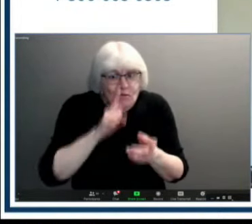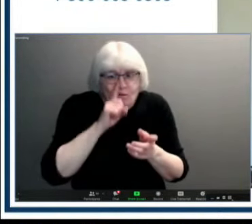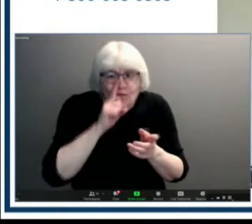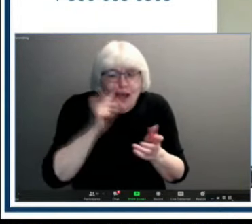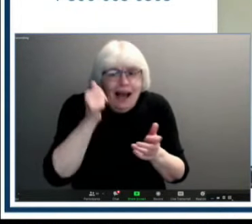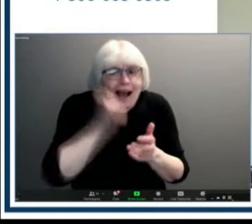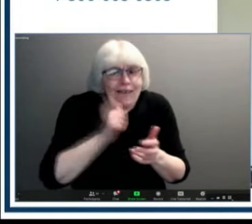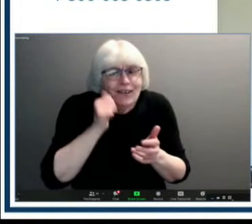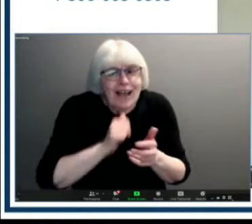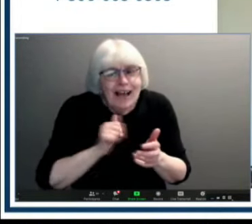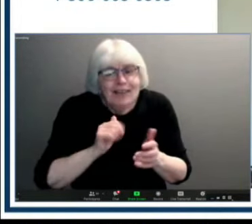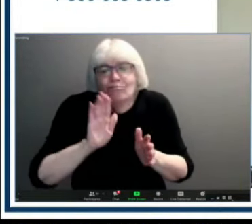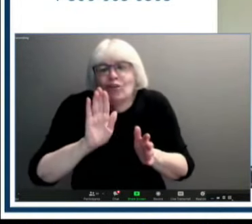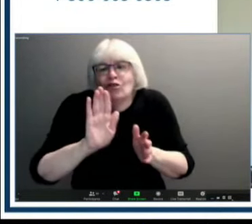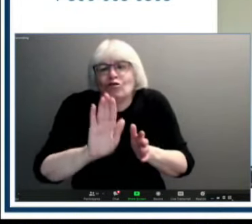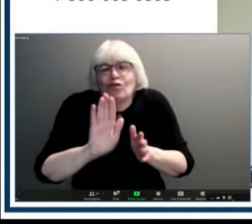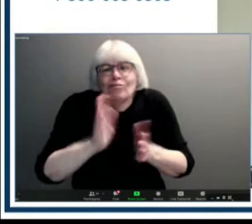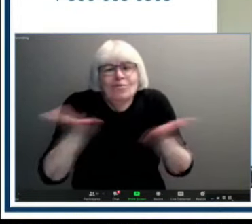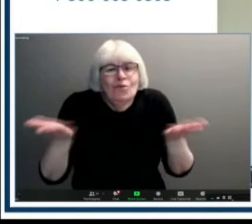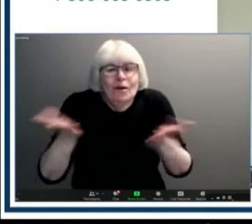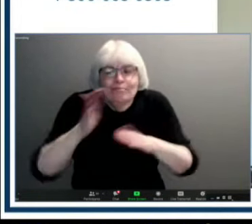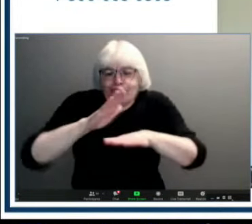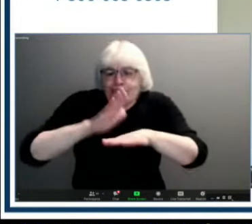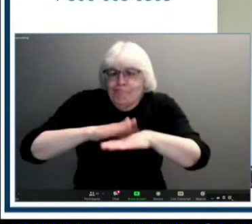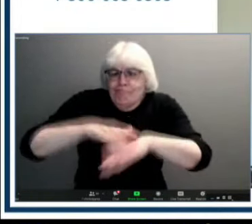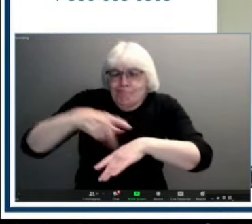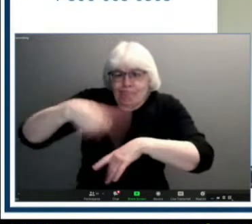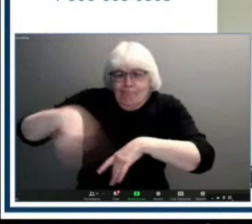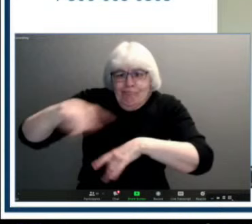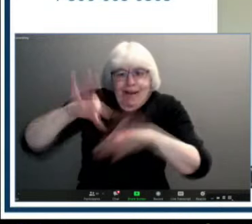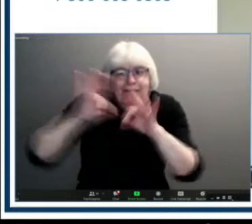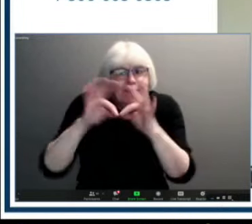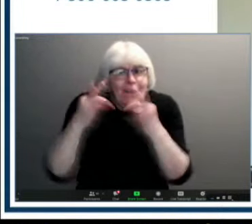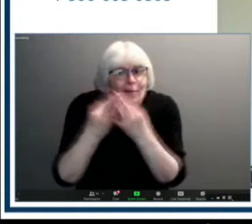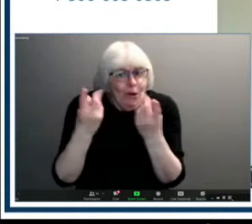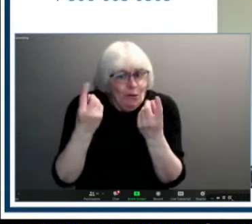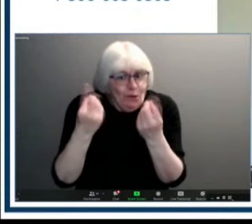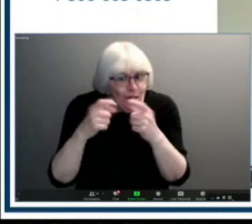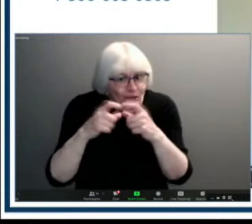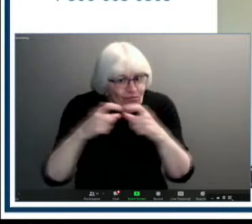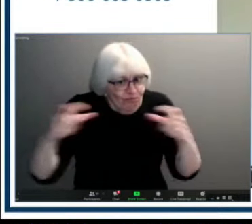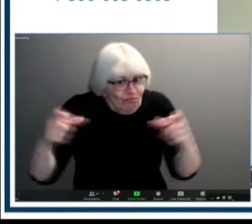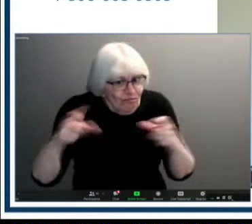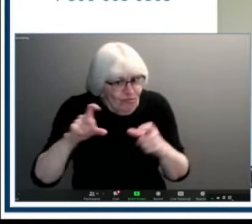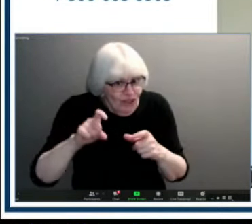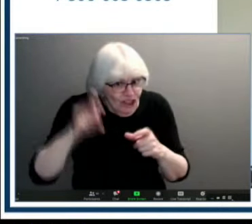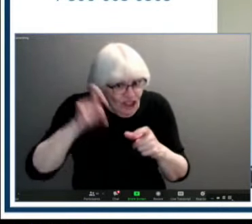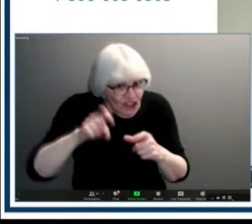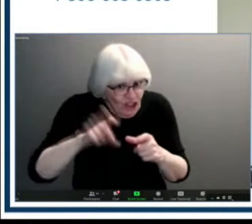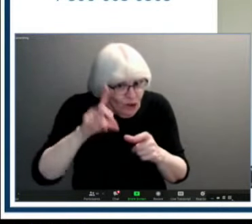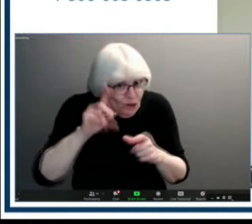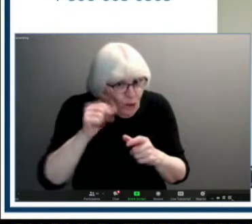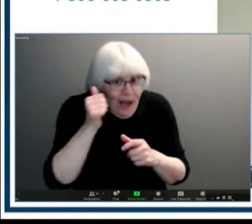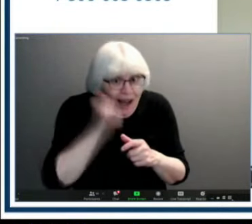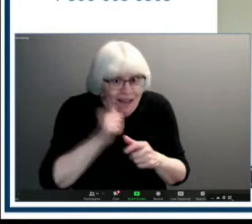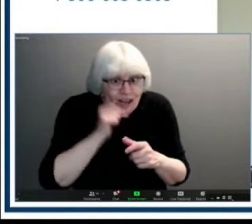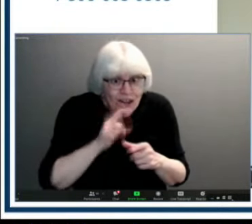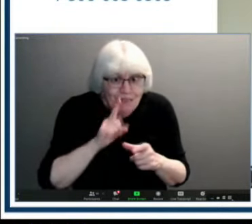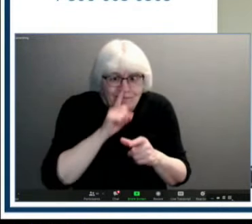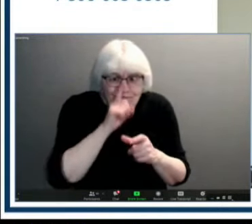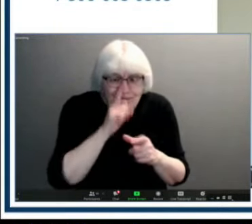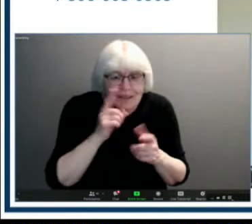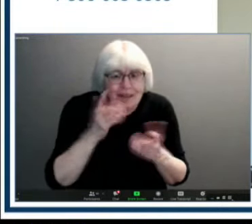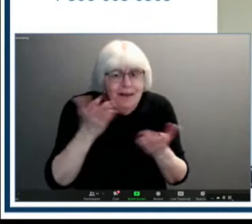of 4 or 5, who test almost daily because of their constant potential exposure because of their job or